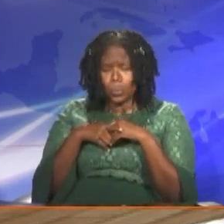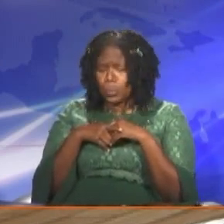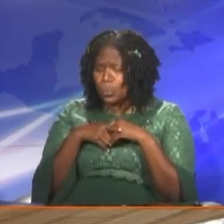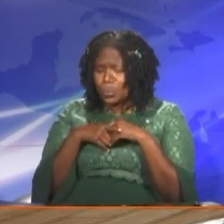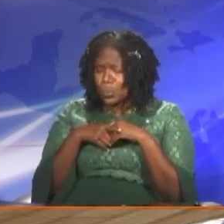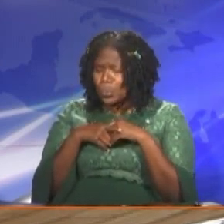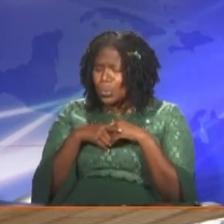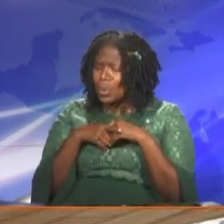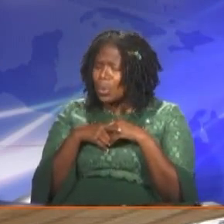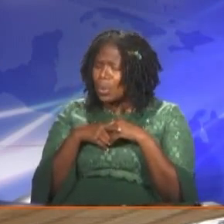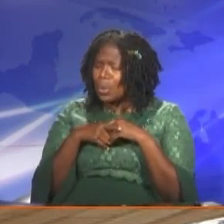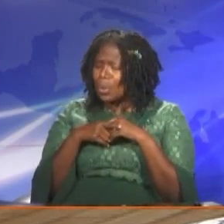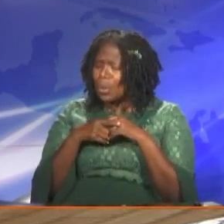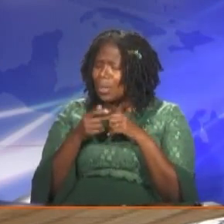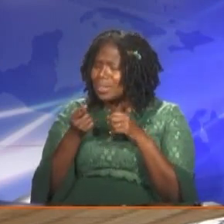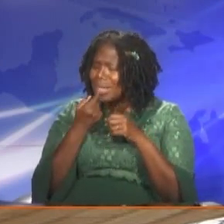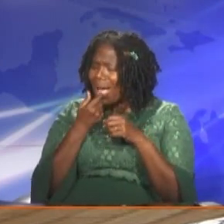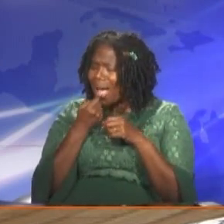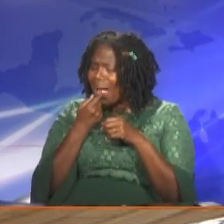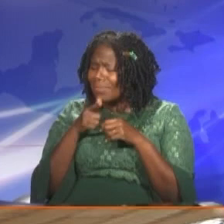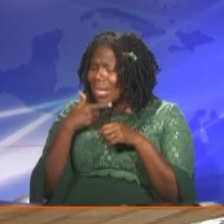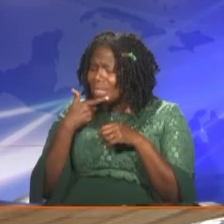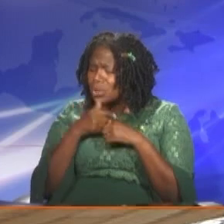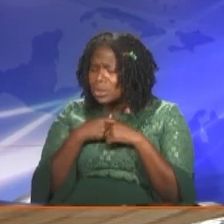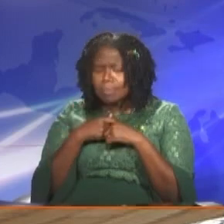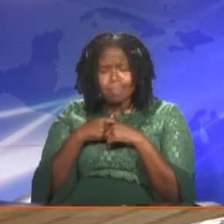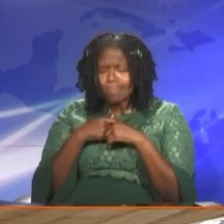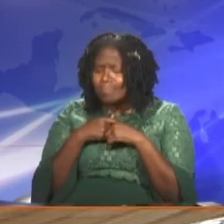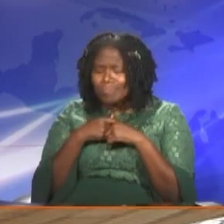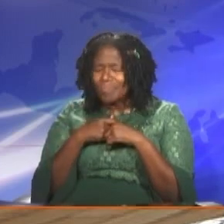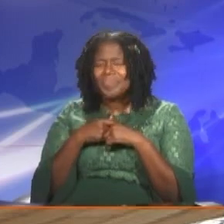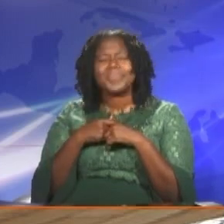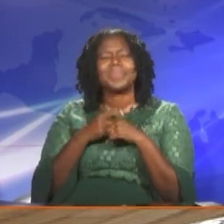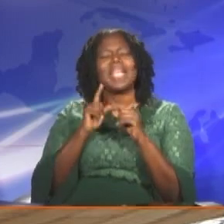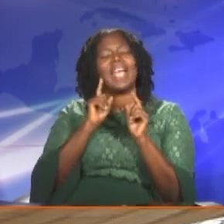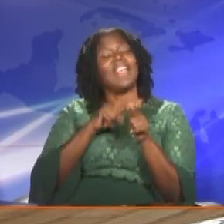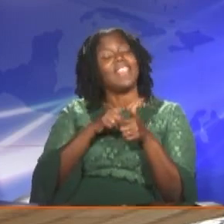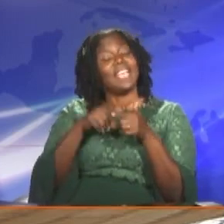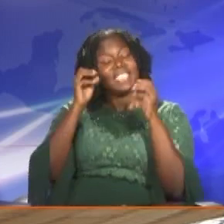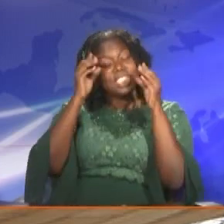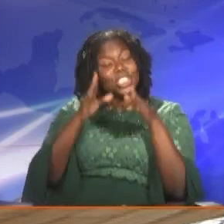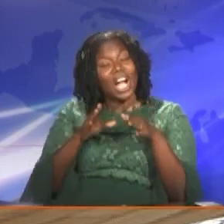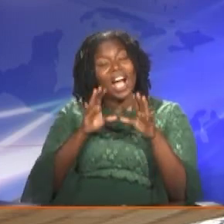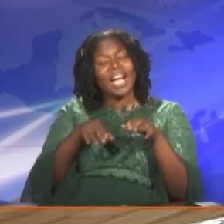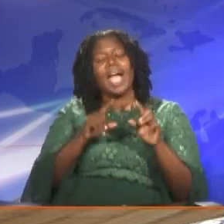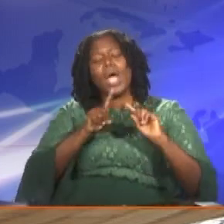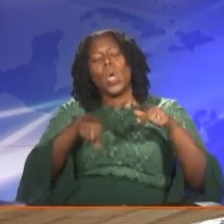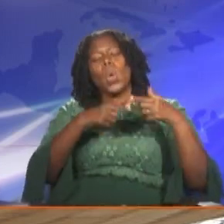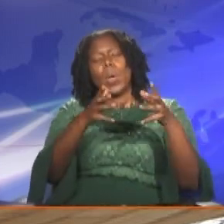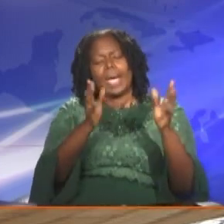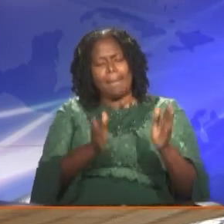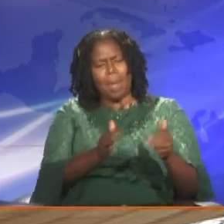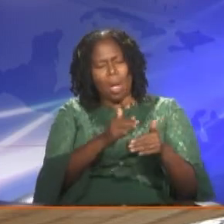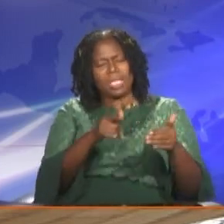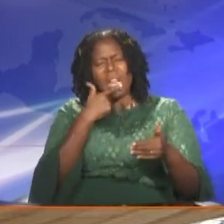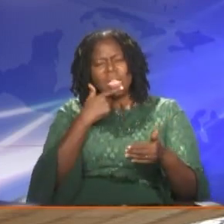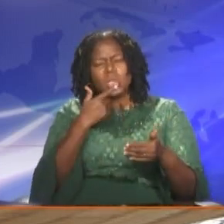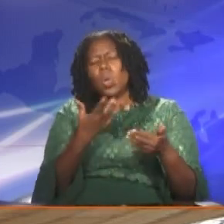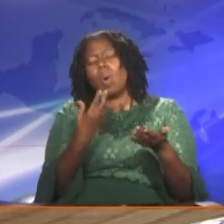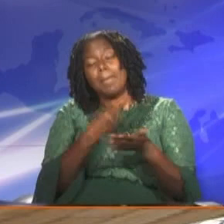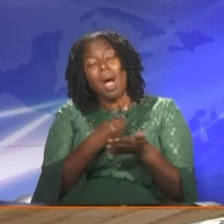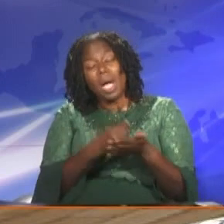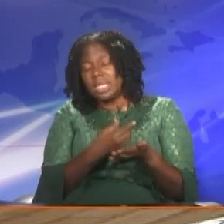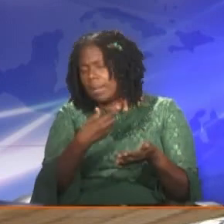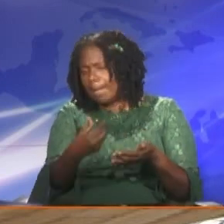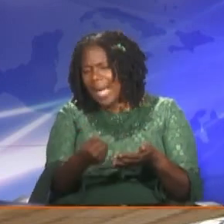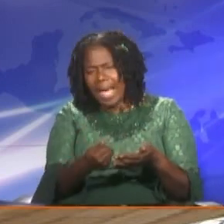now, but we would tend to, do that. But we would check to see, and if there was a red flag in what we saw, we would try to